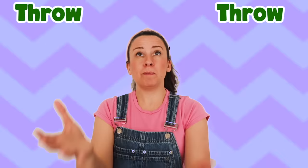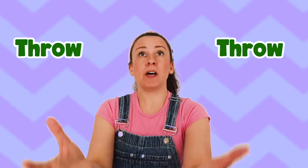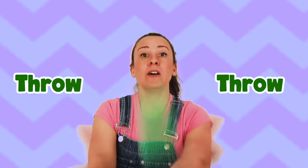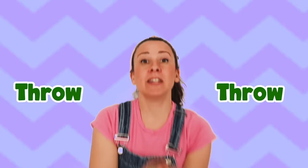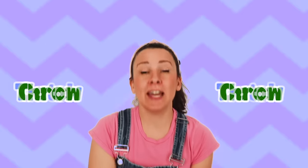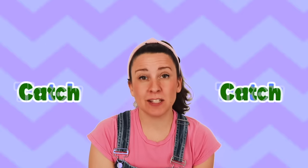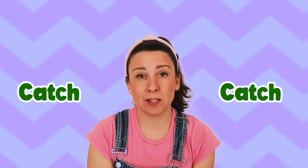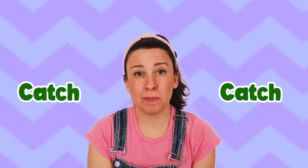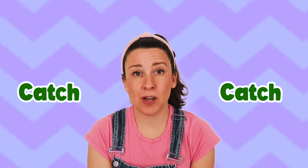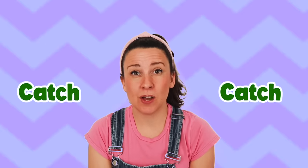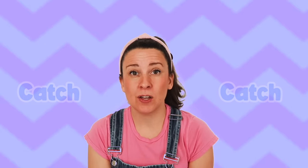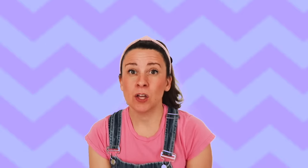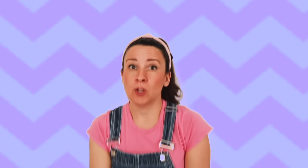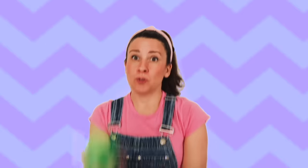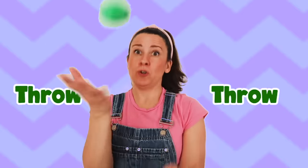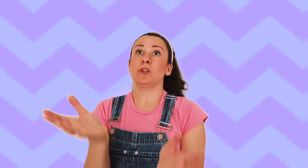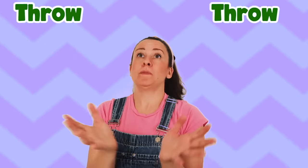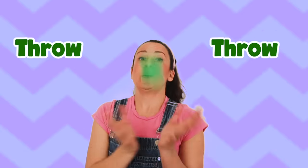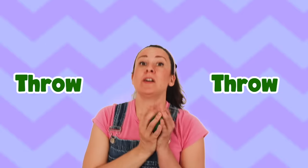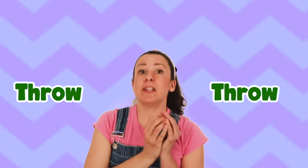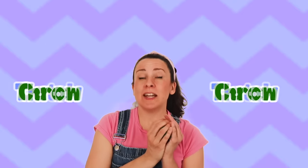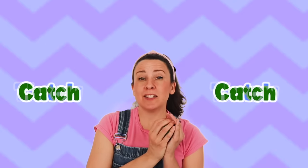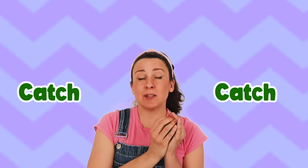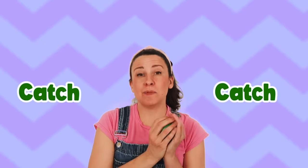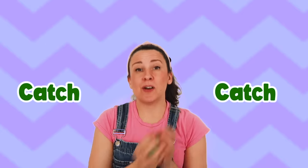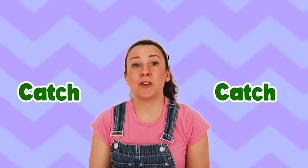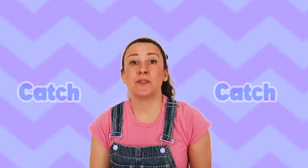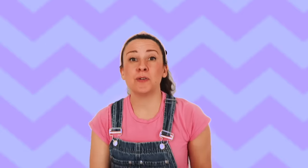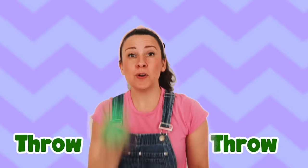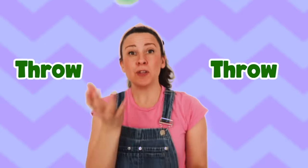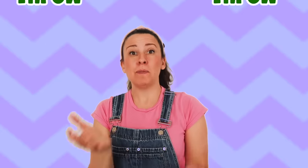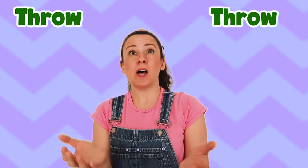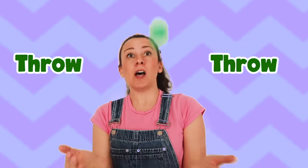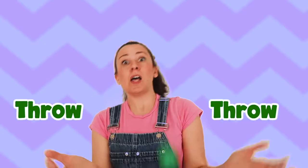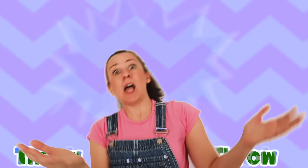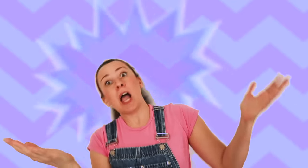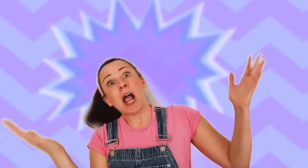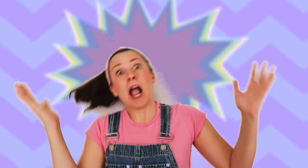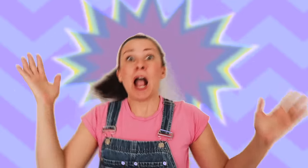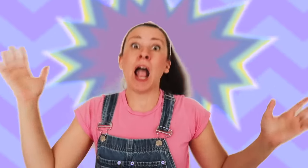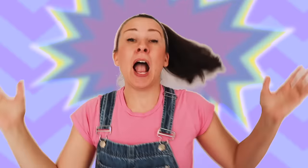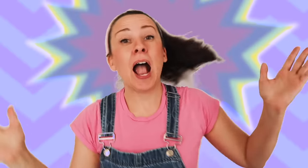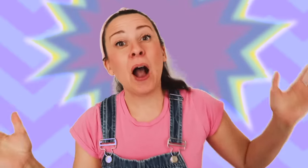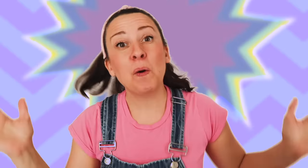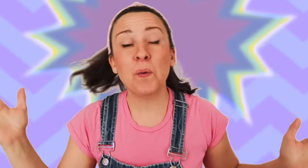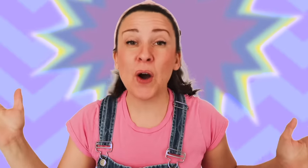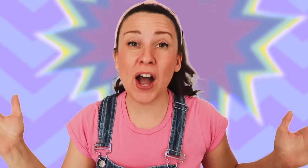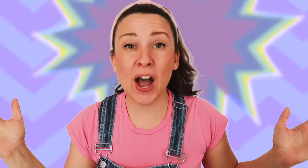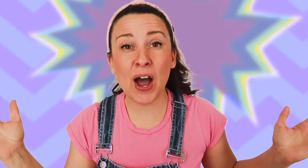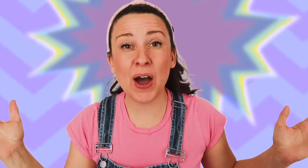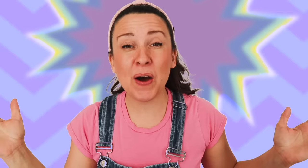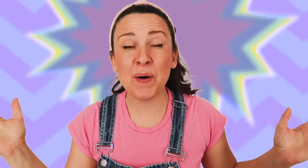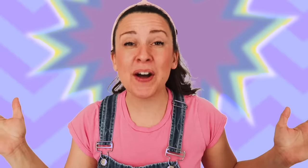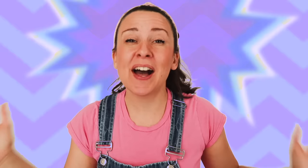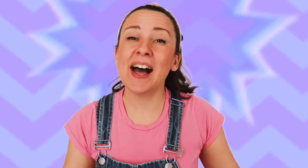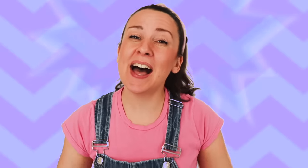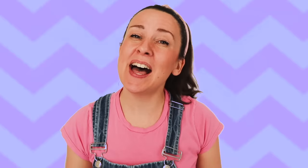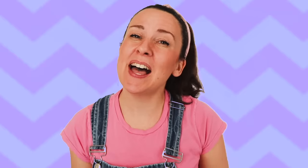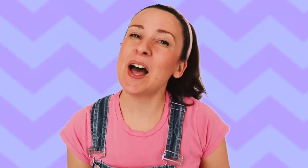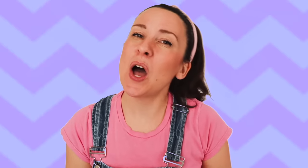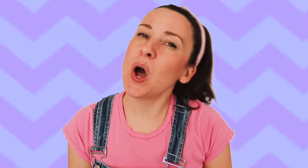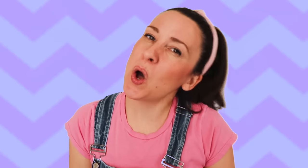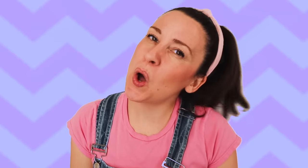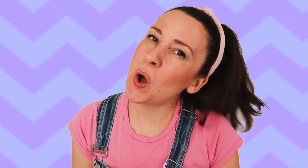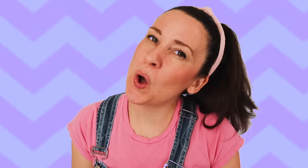Throw the ball, catch the ball. Throw the ball, catch the ball. Throw the ball. Whoa!